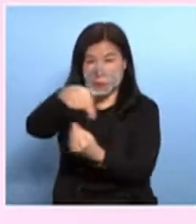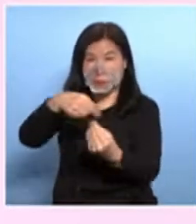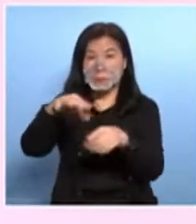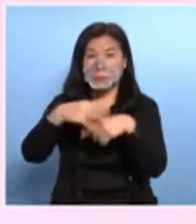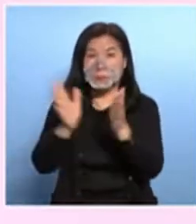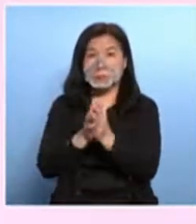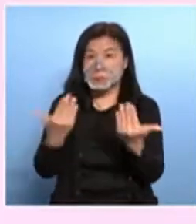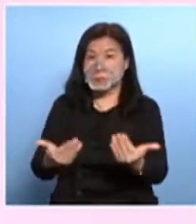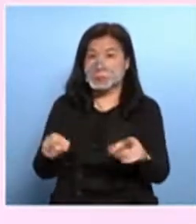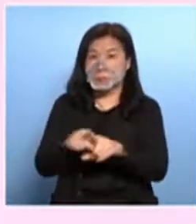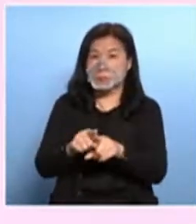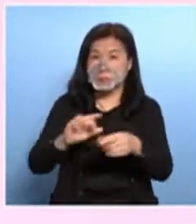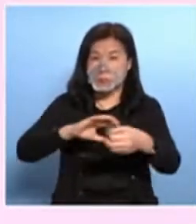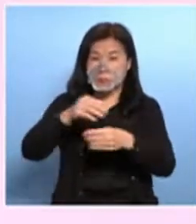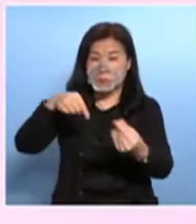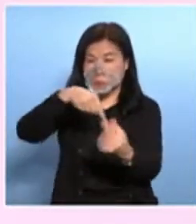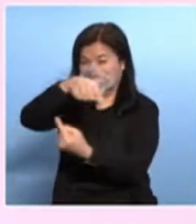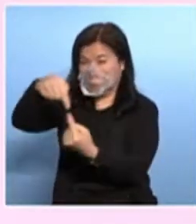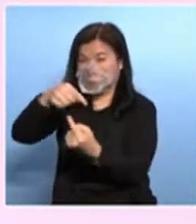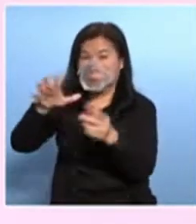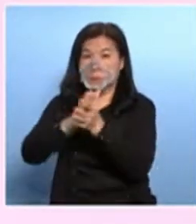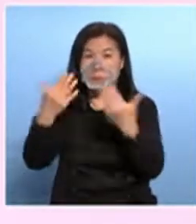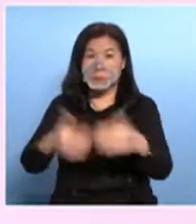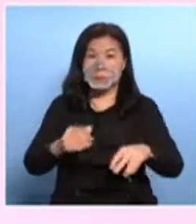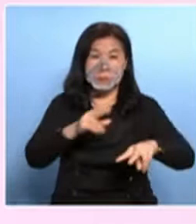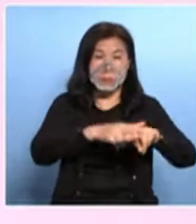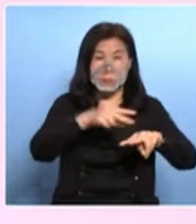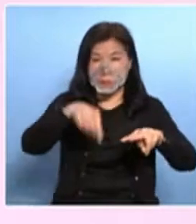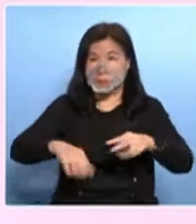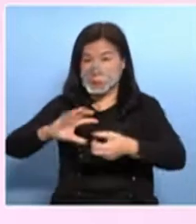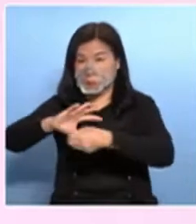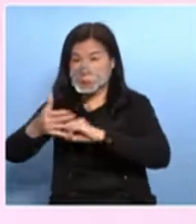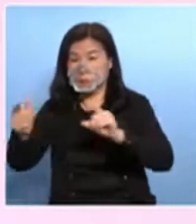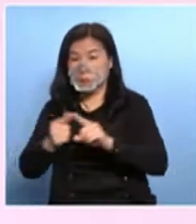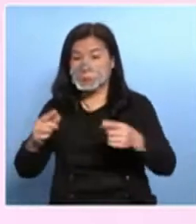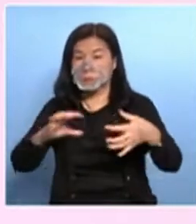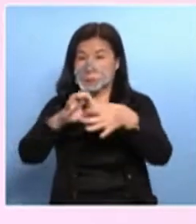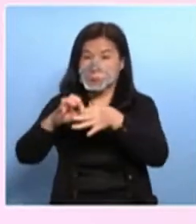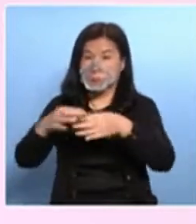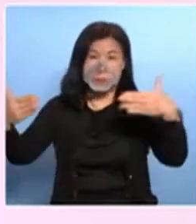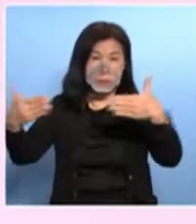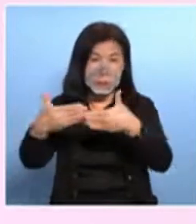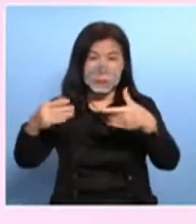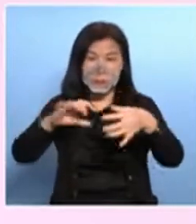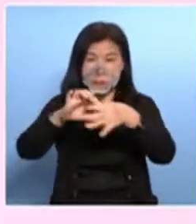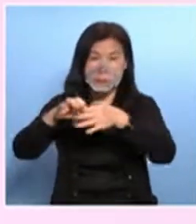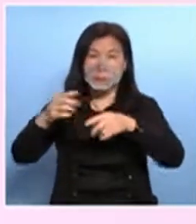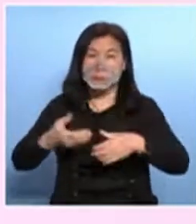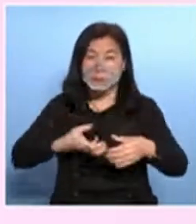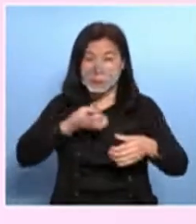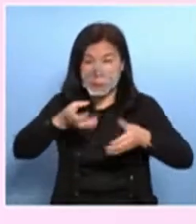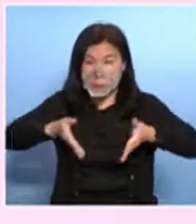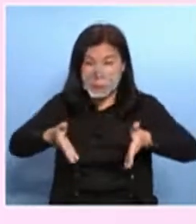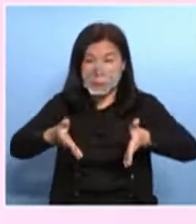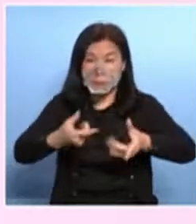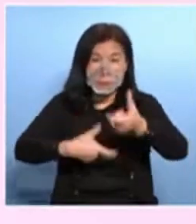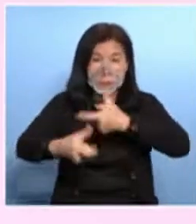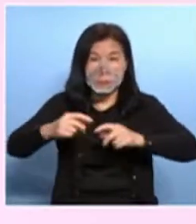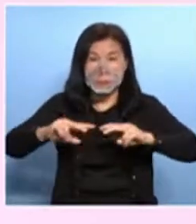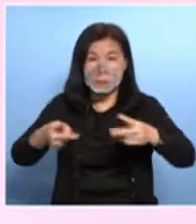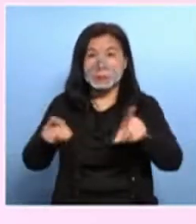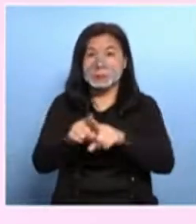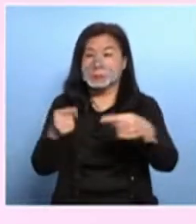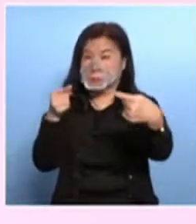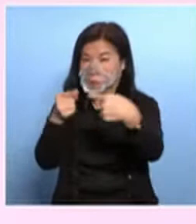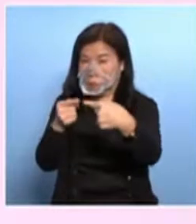international economic and trade environment in compliance with multilateral trade rules. We will also continue to strengthen our role as a connecting platform